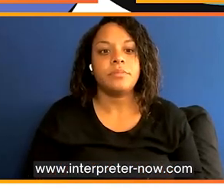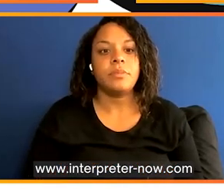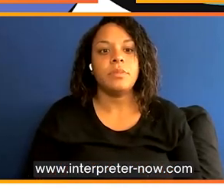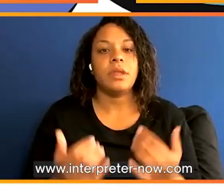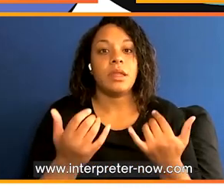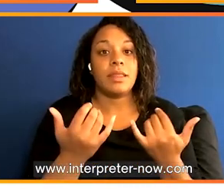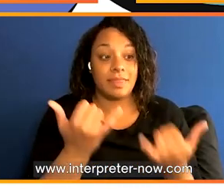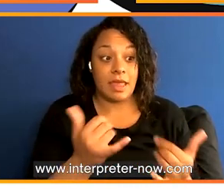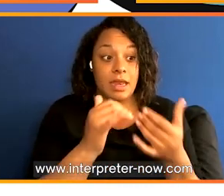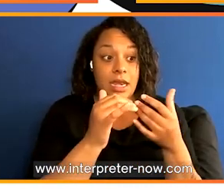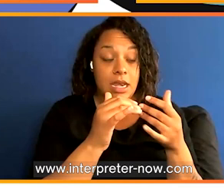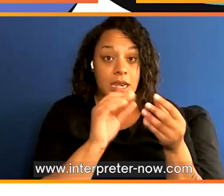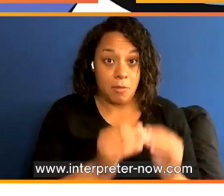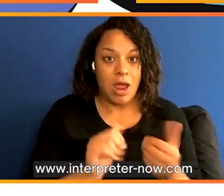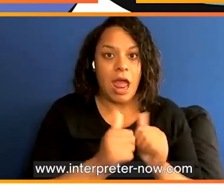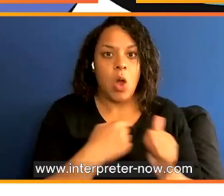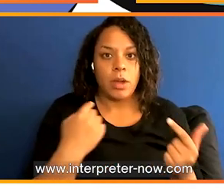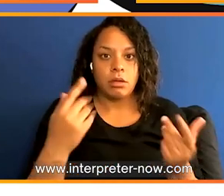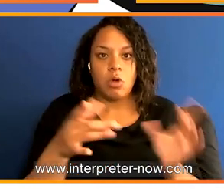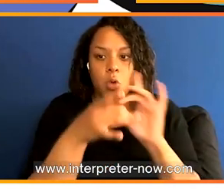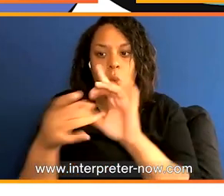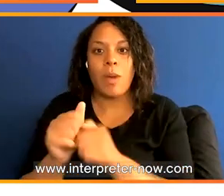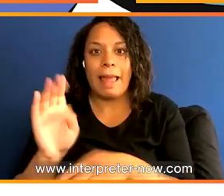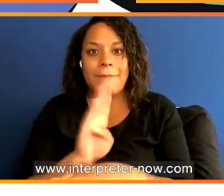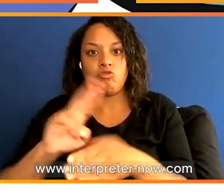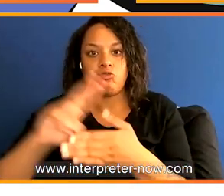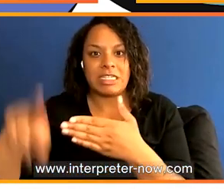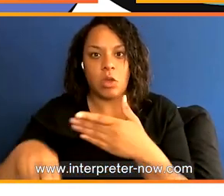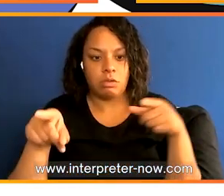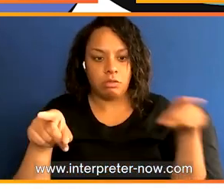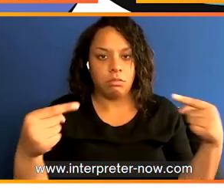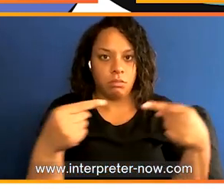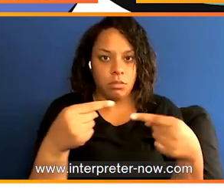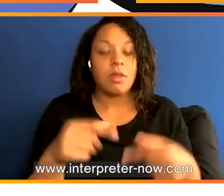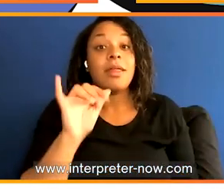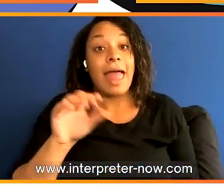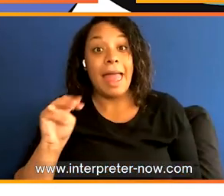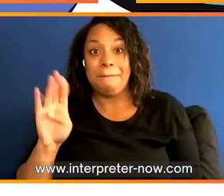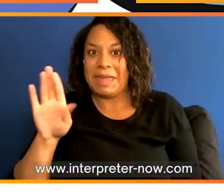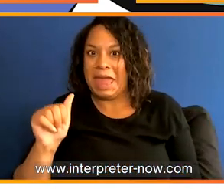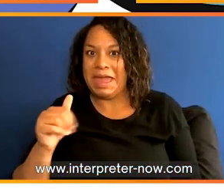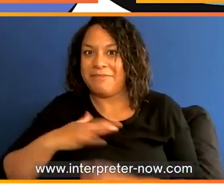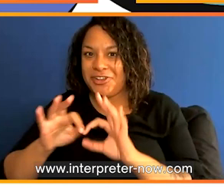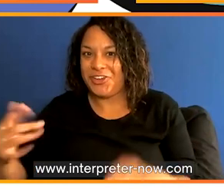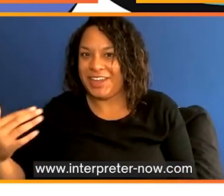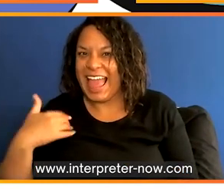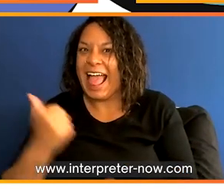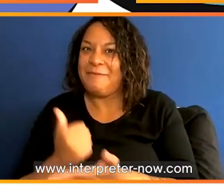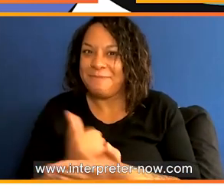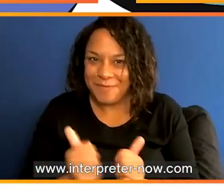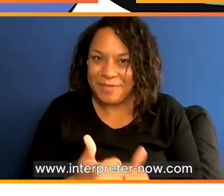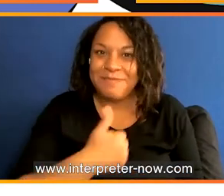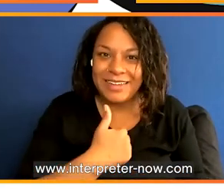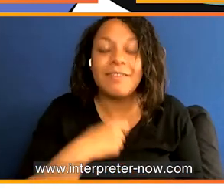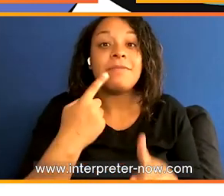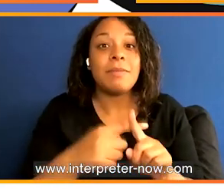like in the company. And then how do you correlate that to business results, right? So we were able to find a